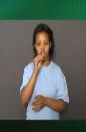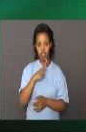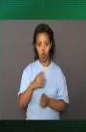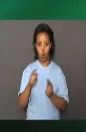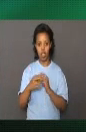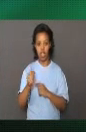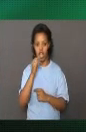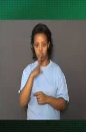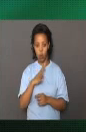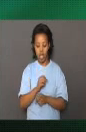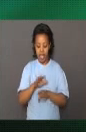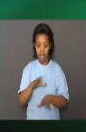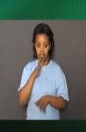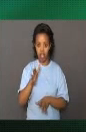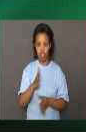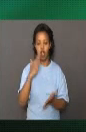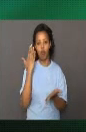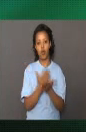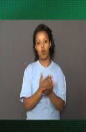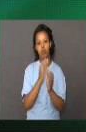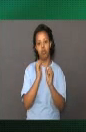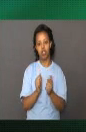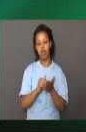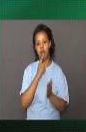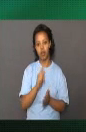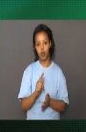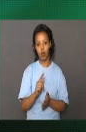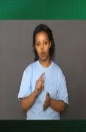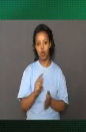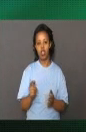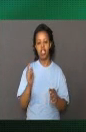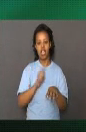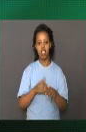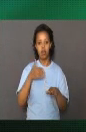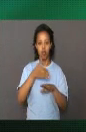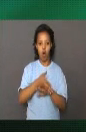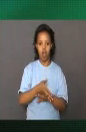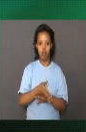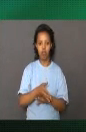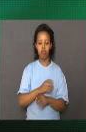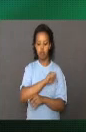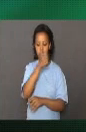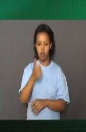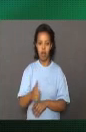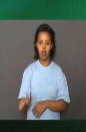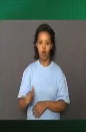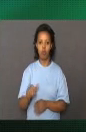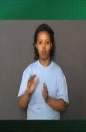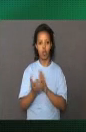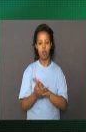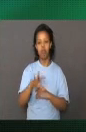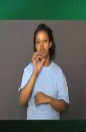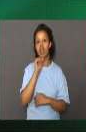can be stopped. Over time, the disease may not even exist.